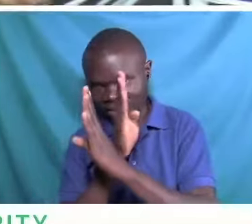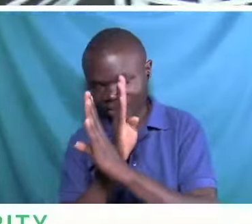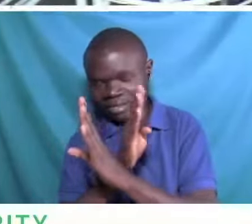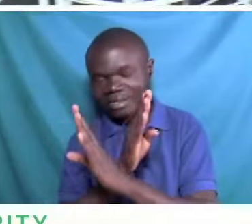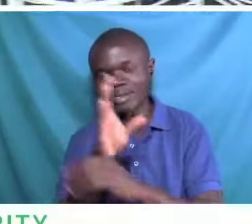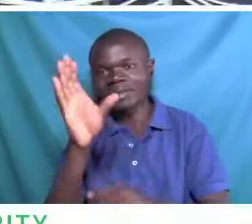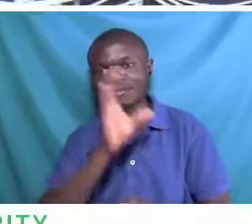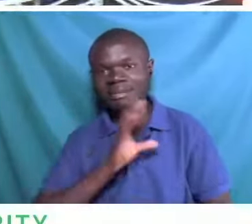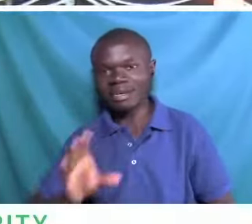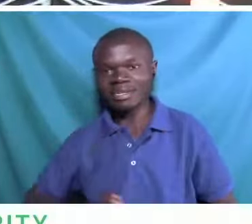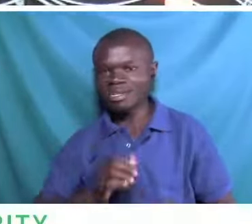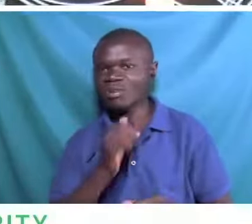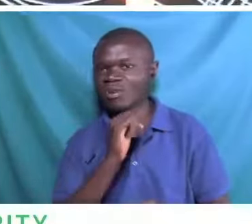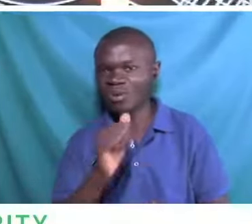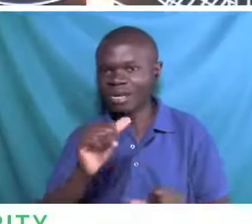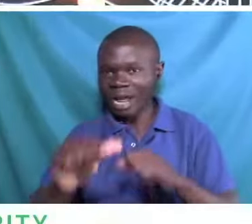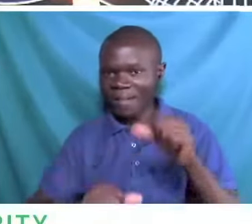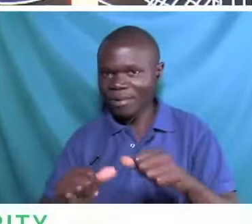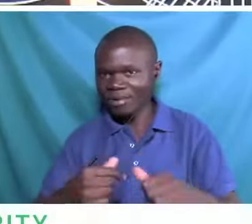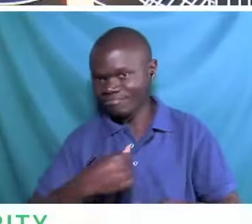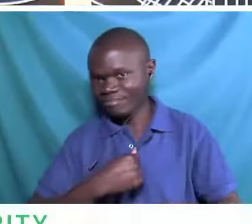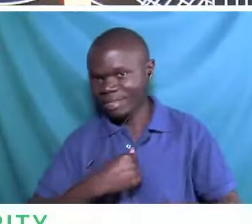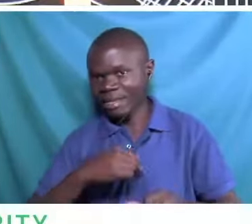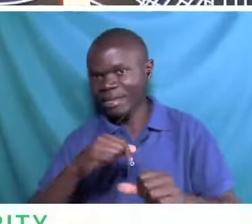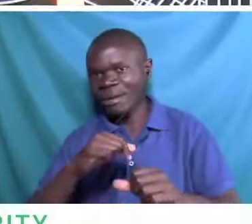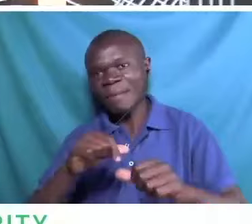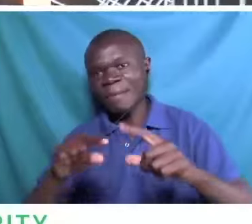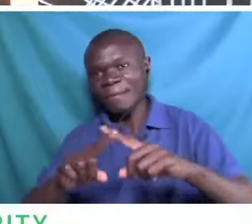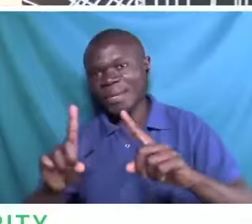Christ. It's about Christ.